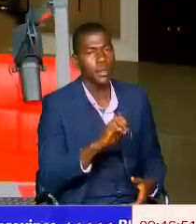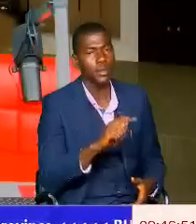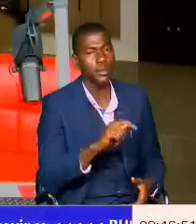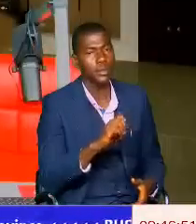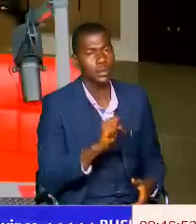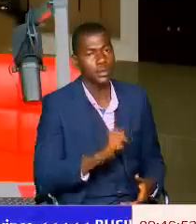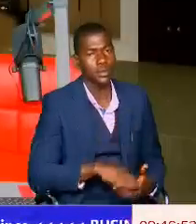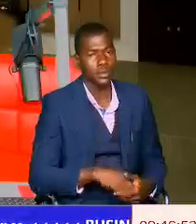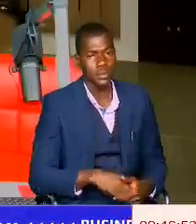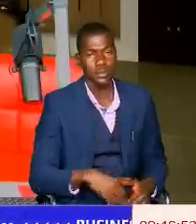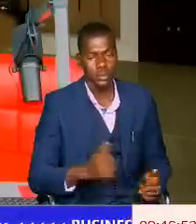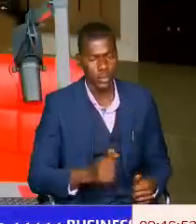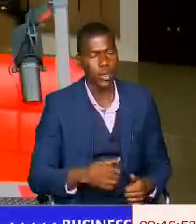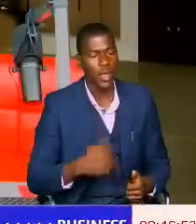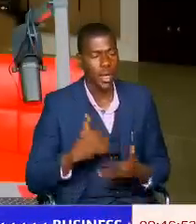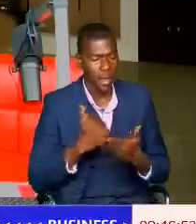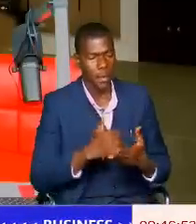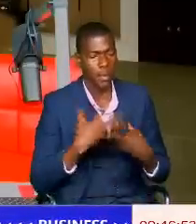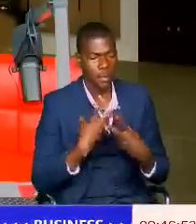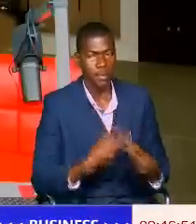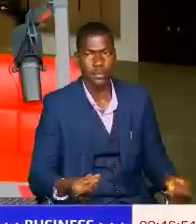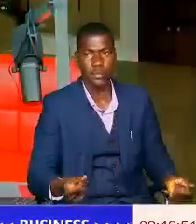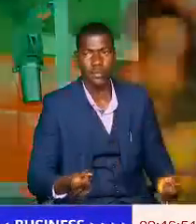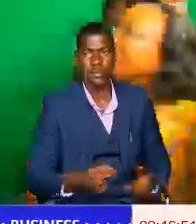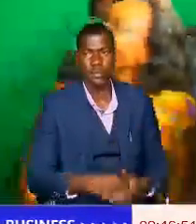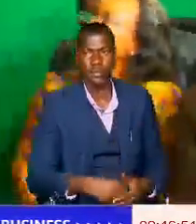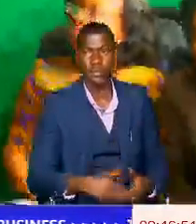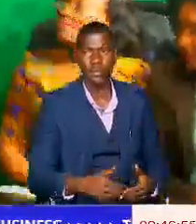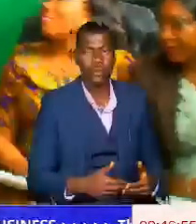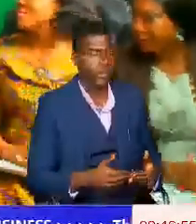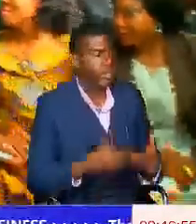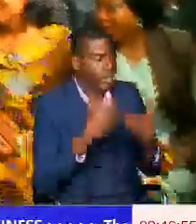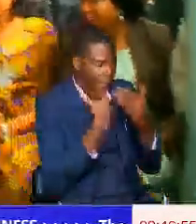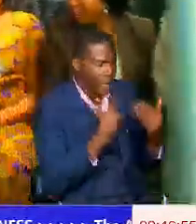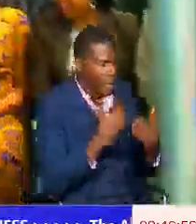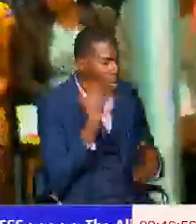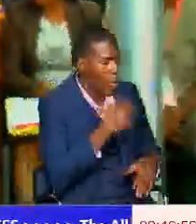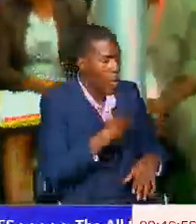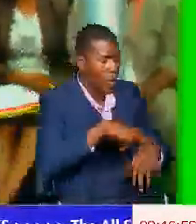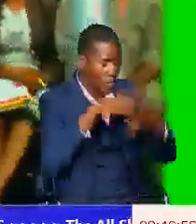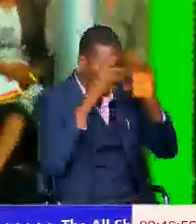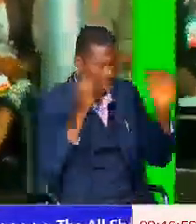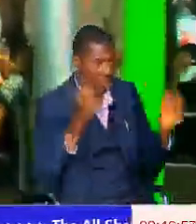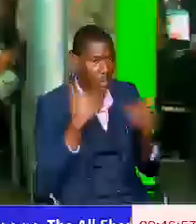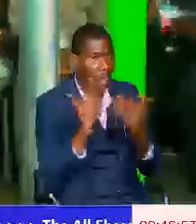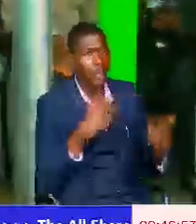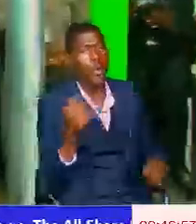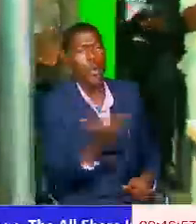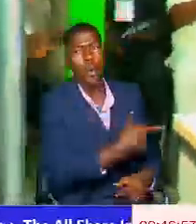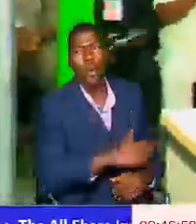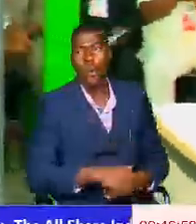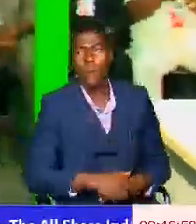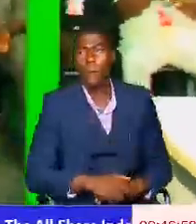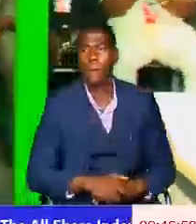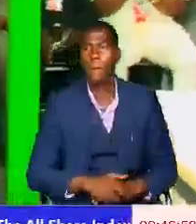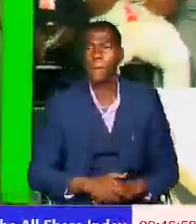you go relieve him by the grace of God. Okay. Thank you, Ordinary Ahmed. Thank you, Brekete Family. Thank you.